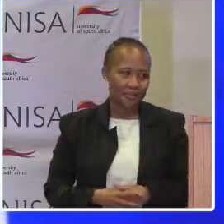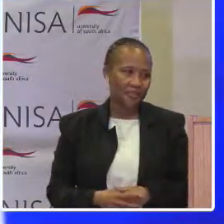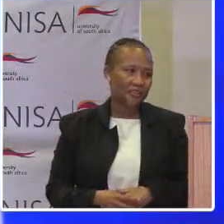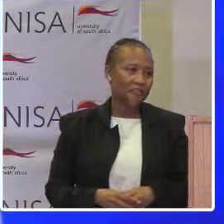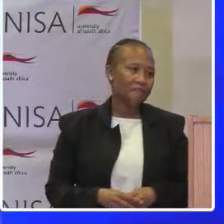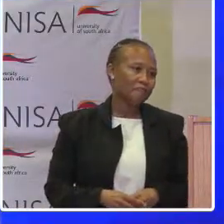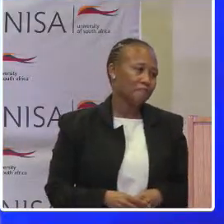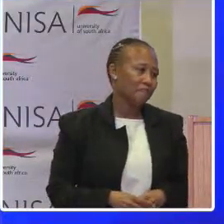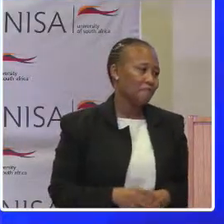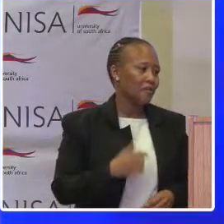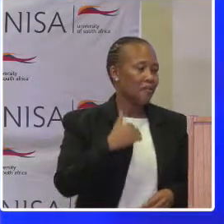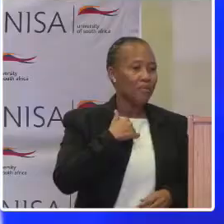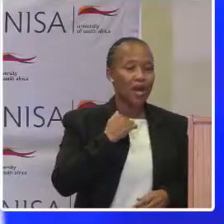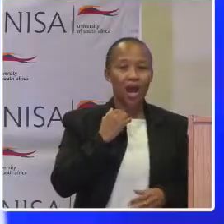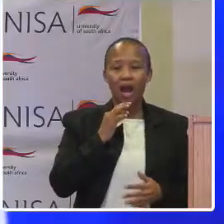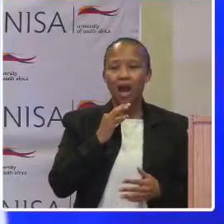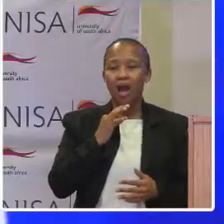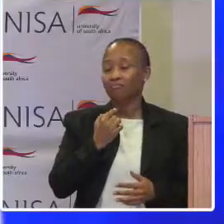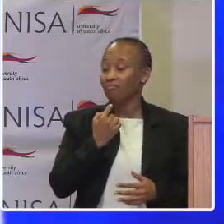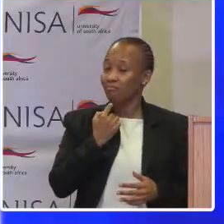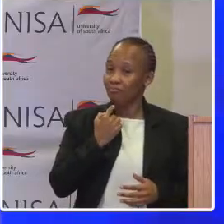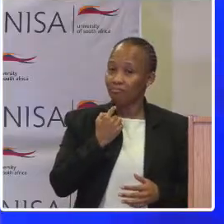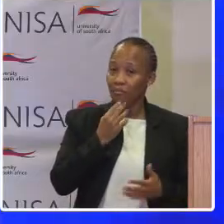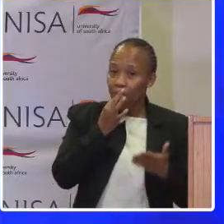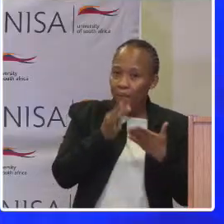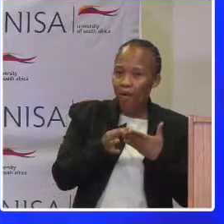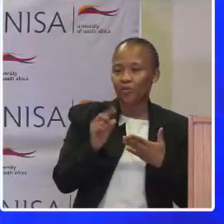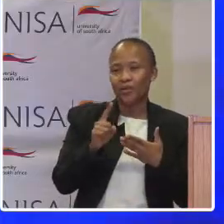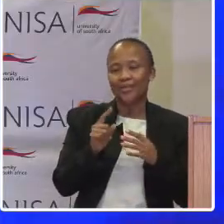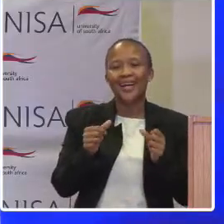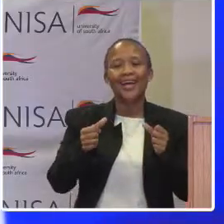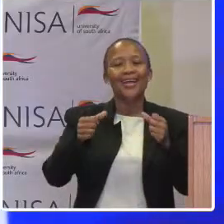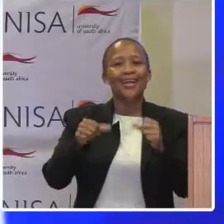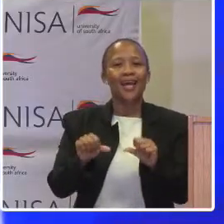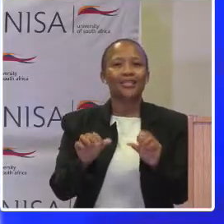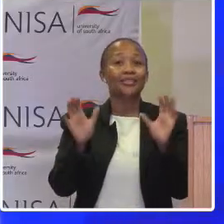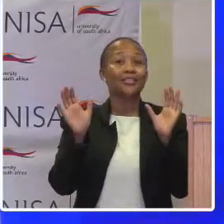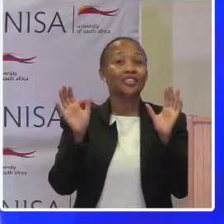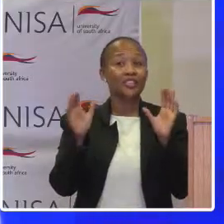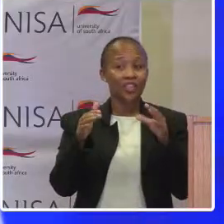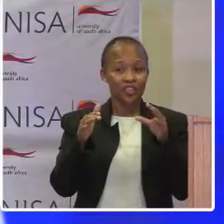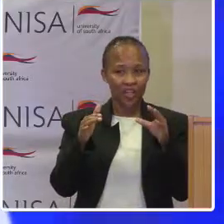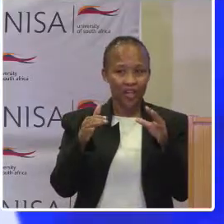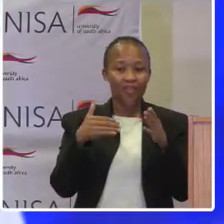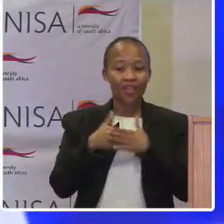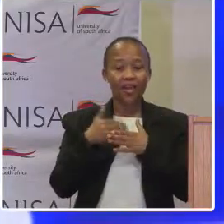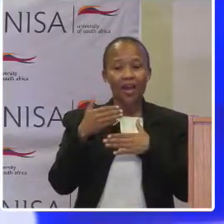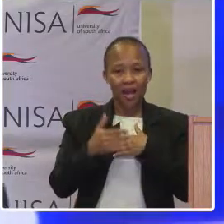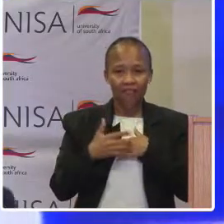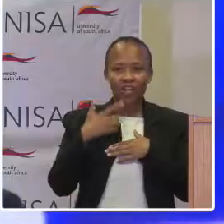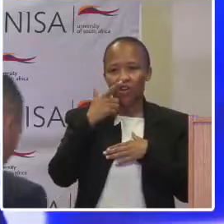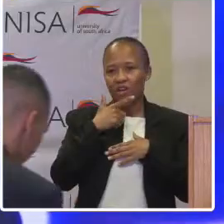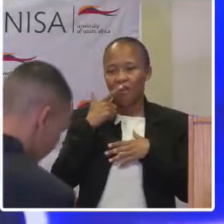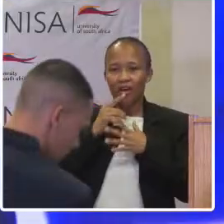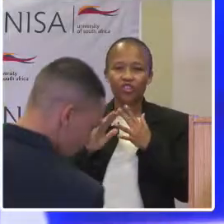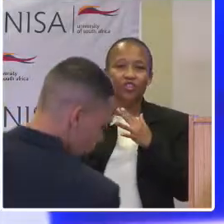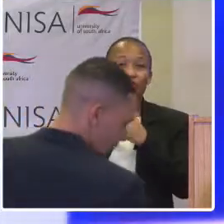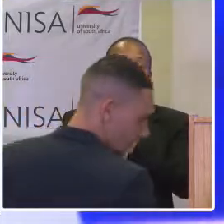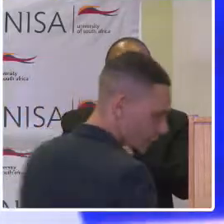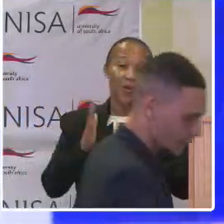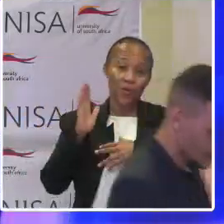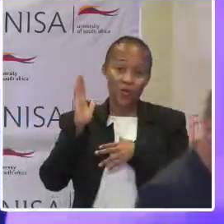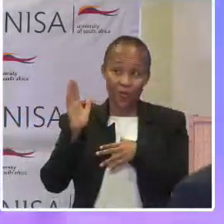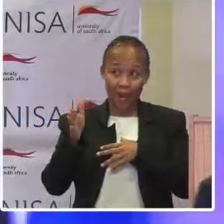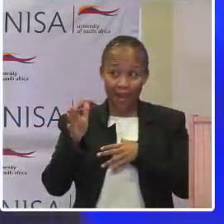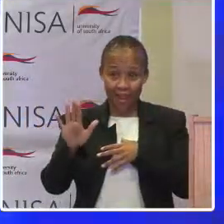And I propose that we move to the next session and then we break for lunch thereafter. Because we like people